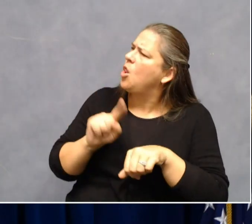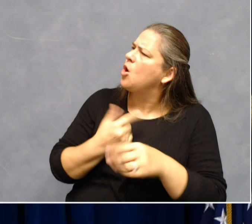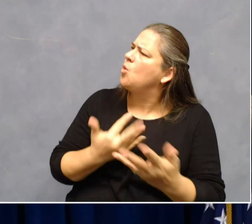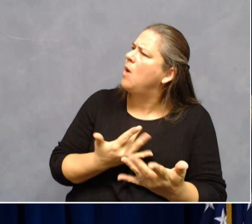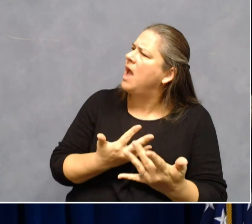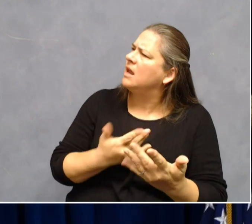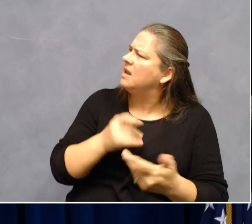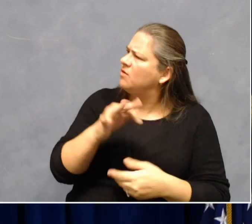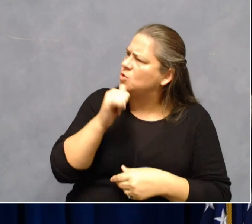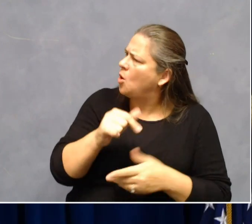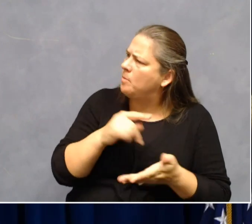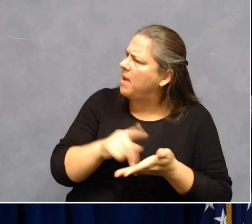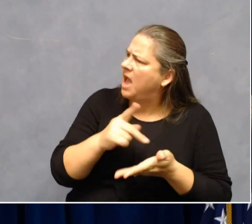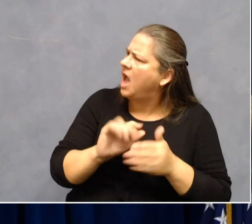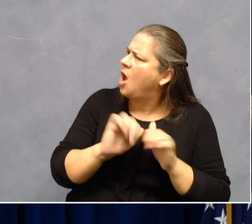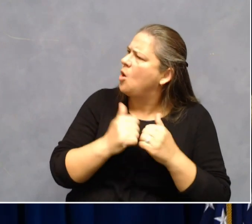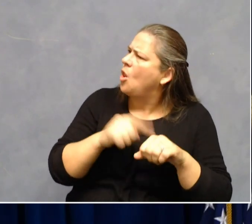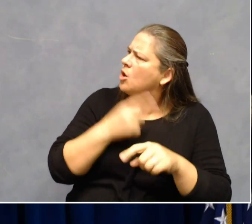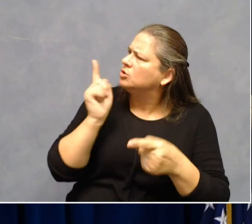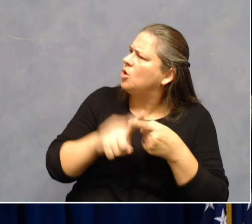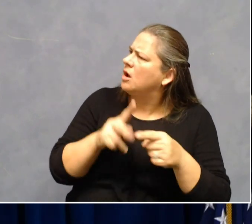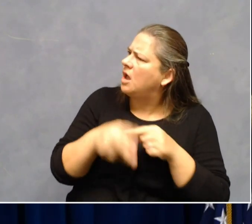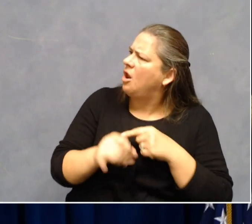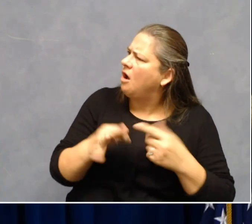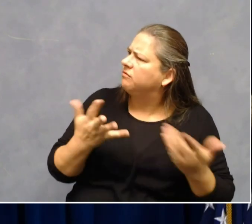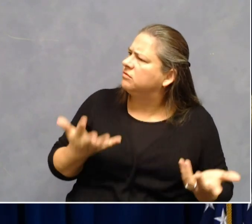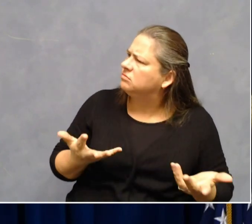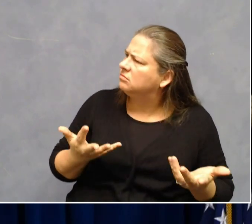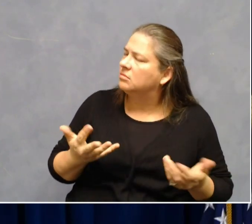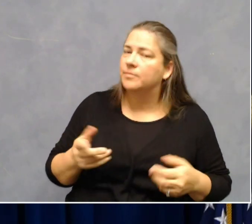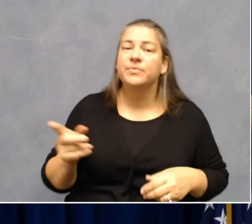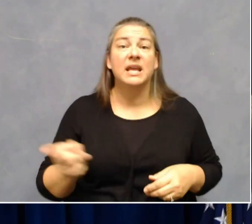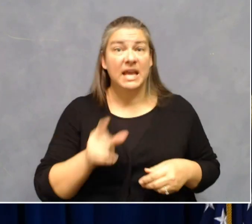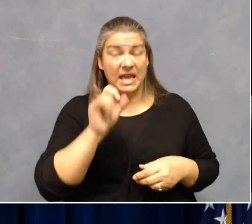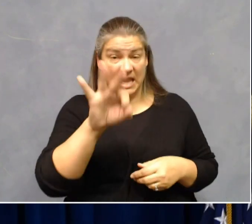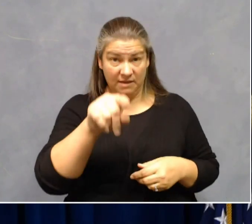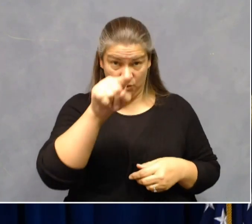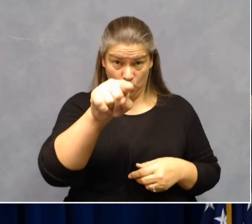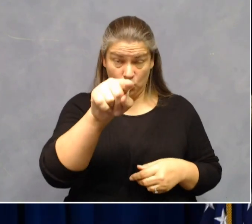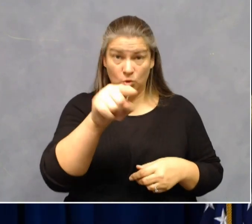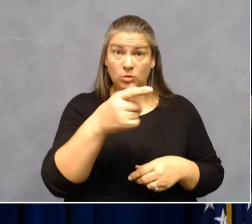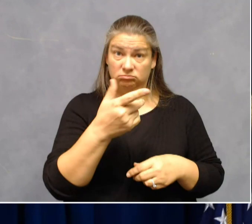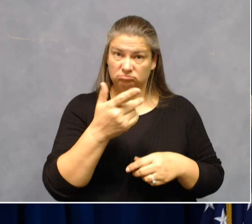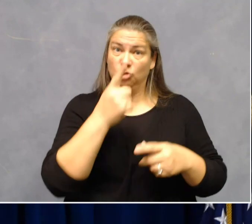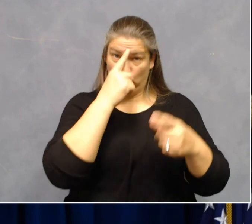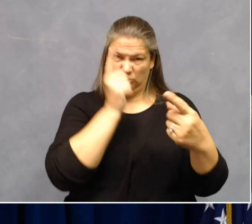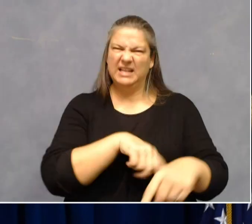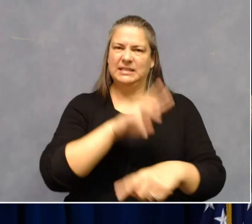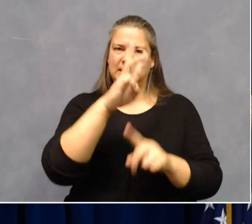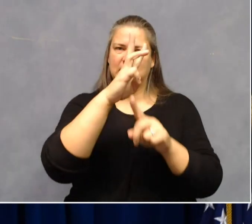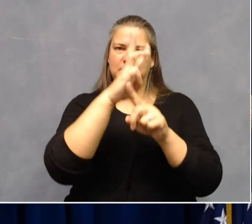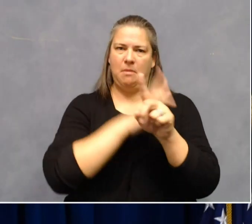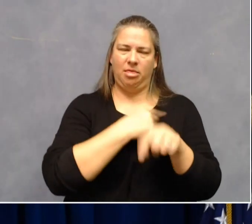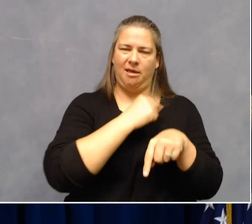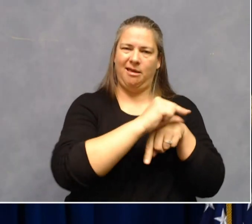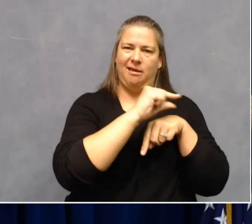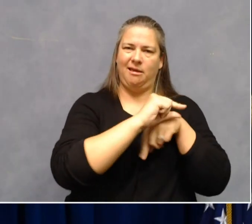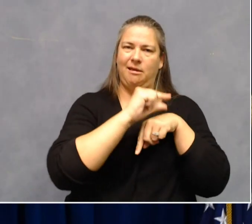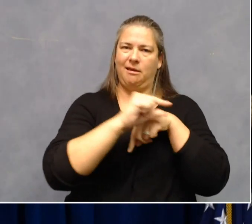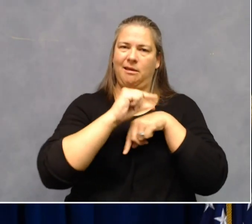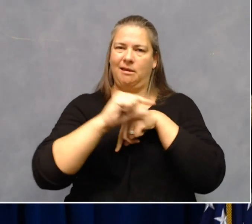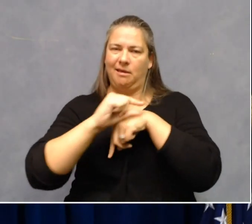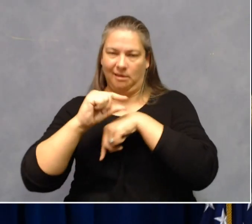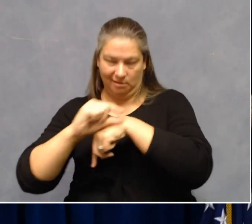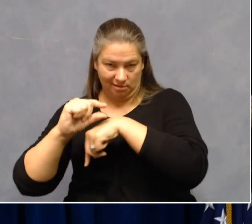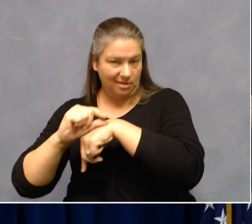you enter into that 6-month plan and you do not pay under it, then a utility would be able to potentially disconnect